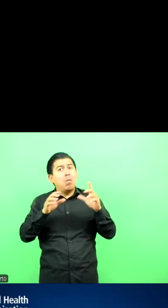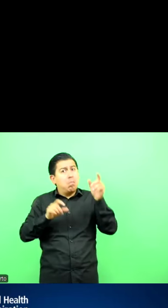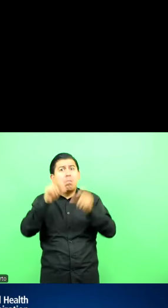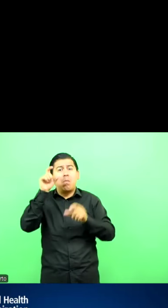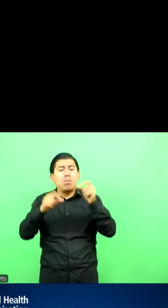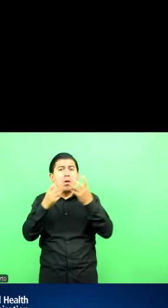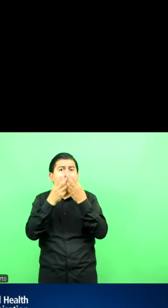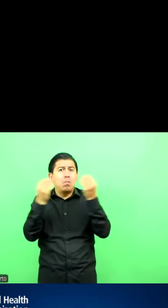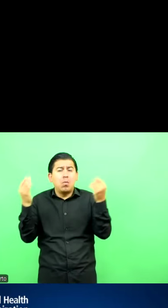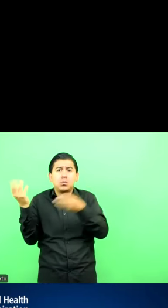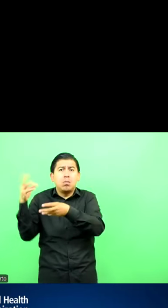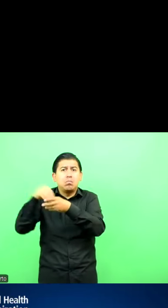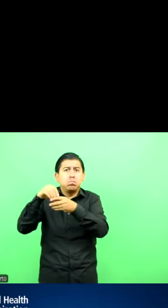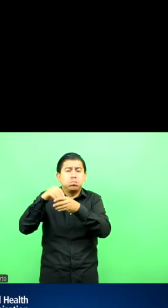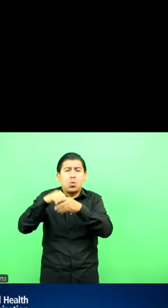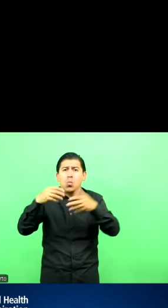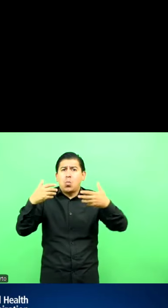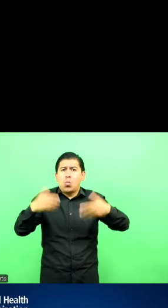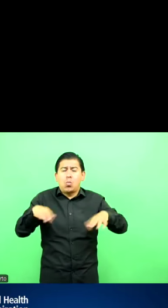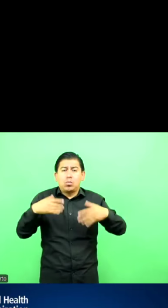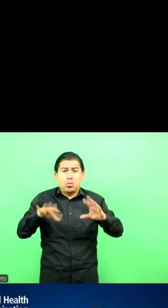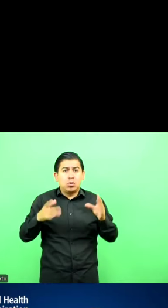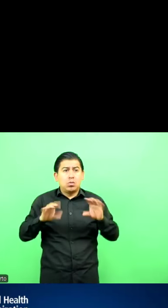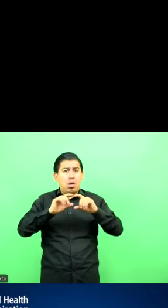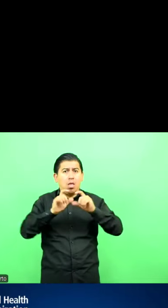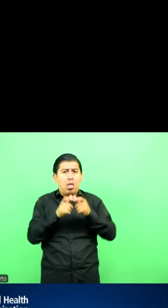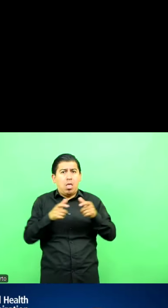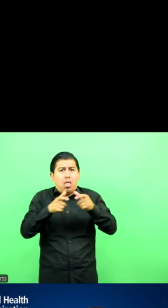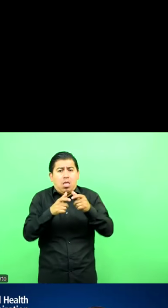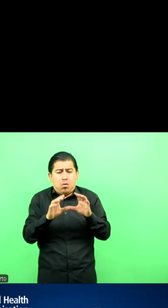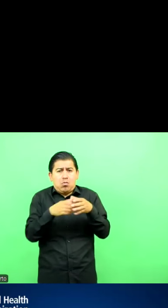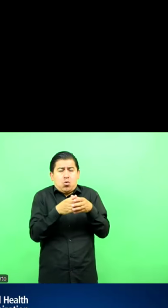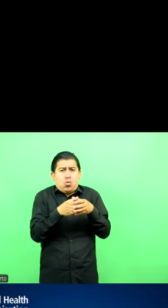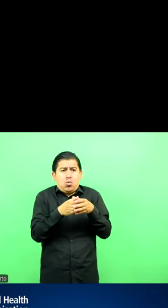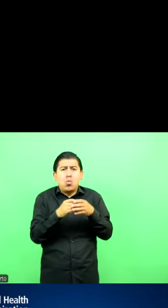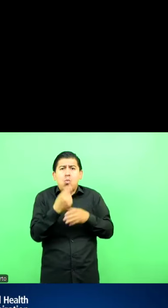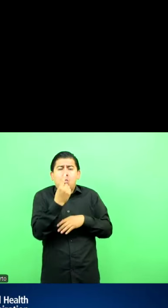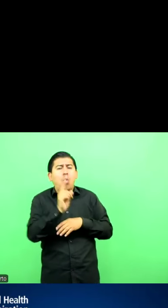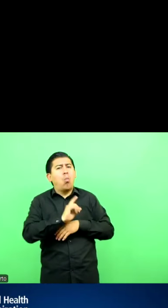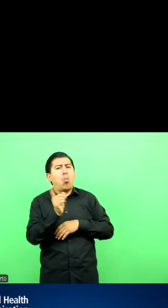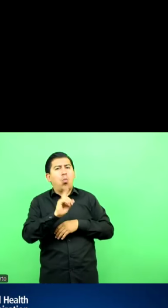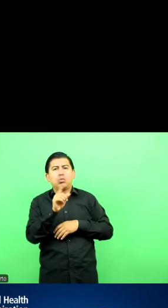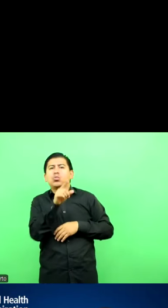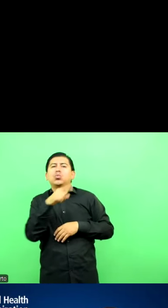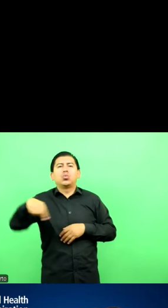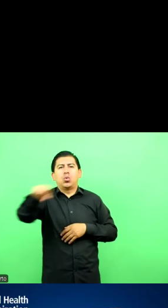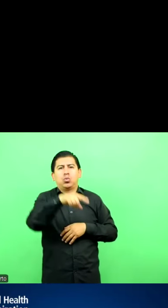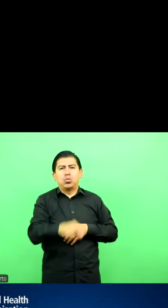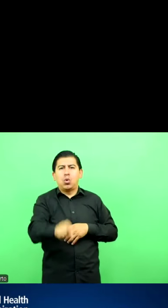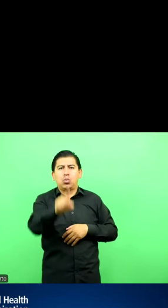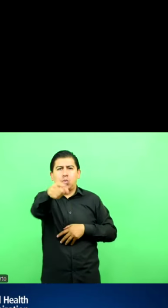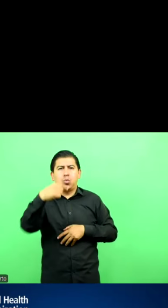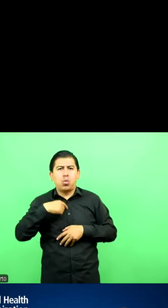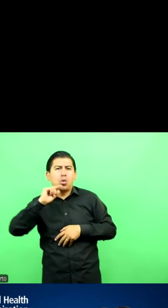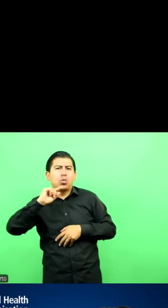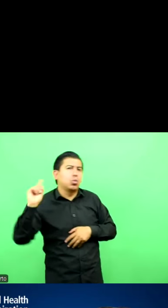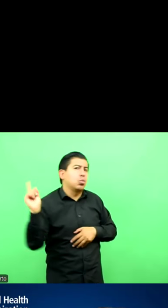different phases, for the preparedness, for the response, for the recovery, for data collection, and then distribute